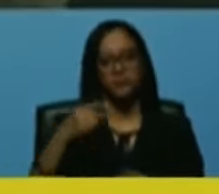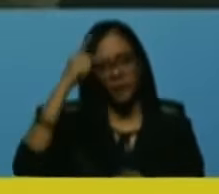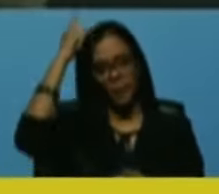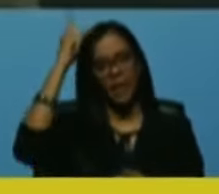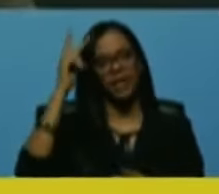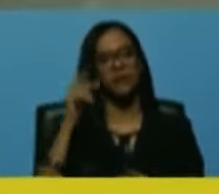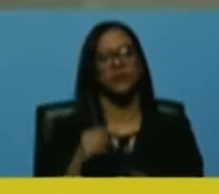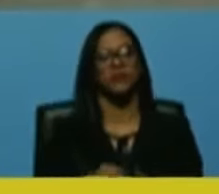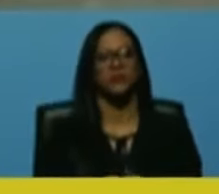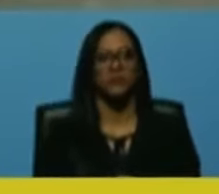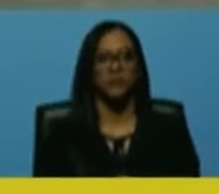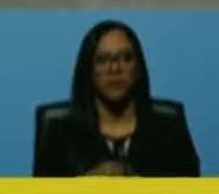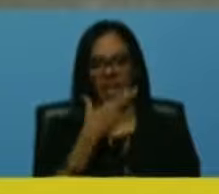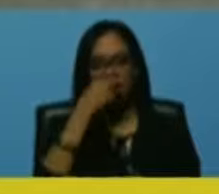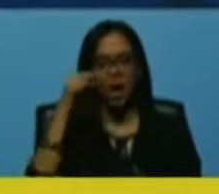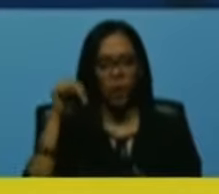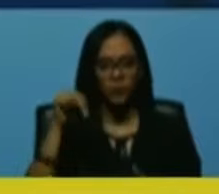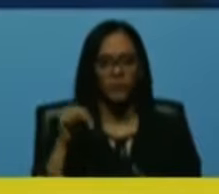commission.